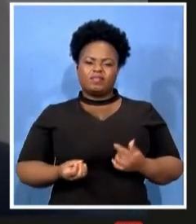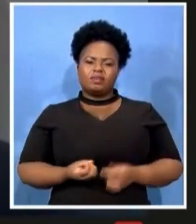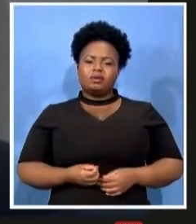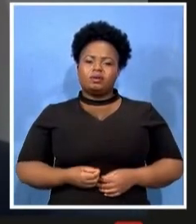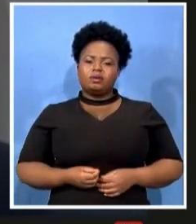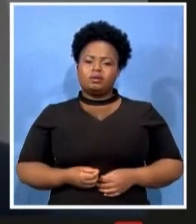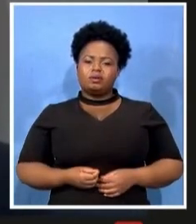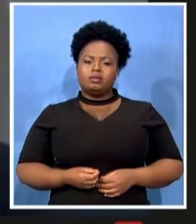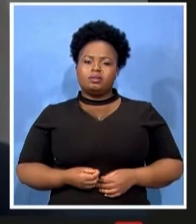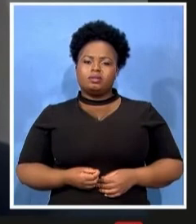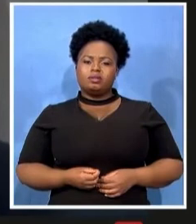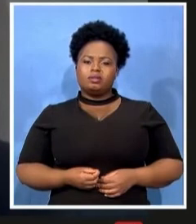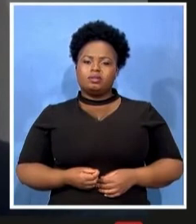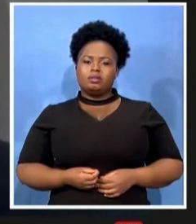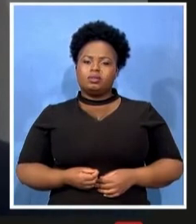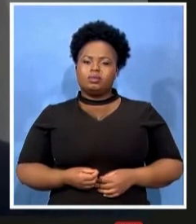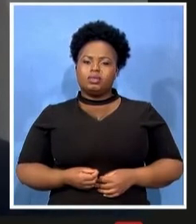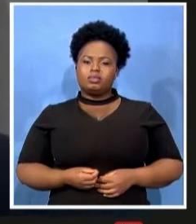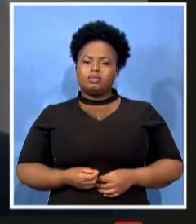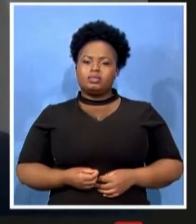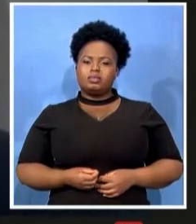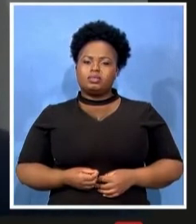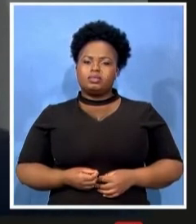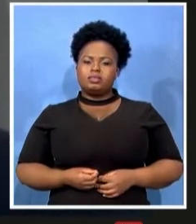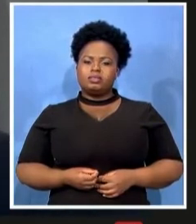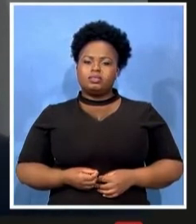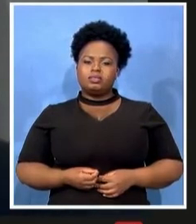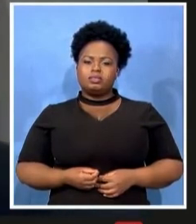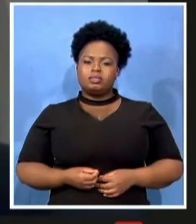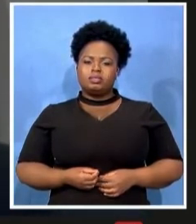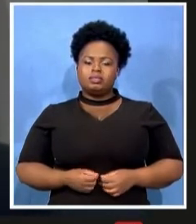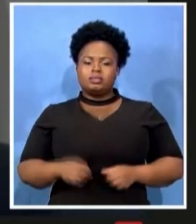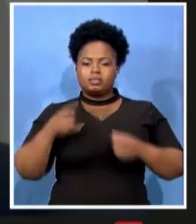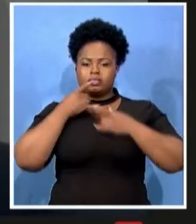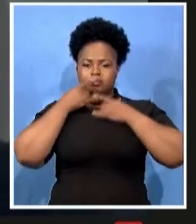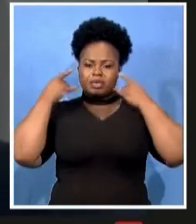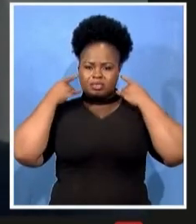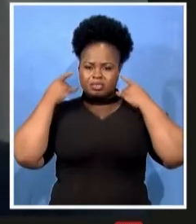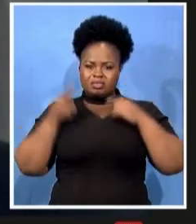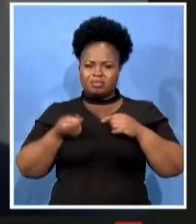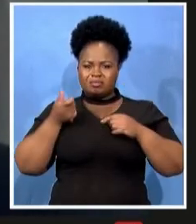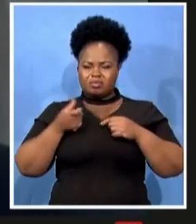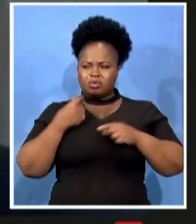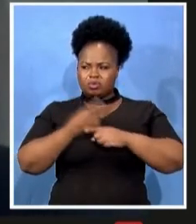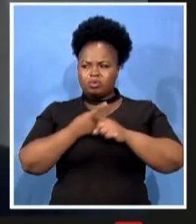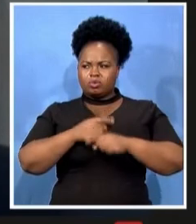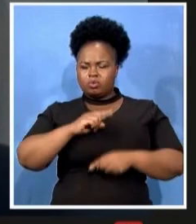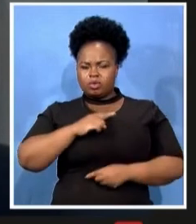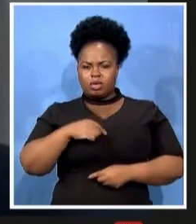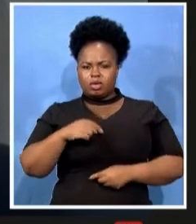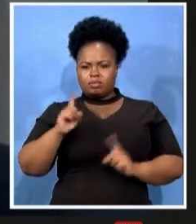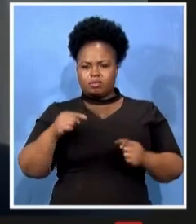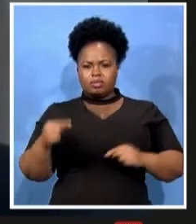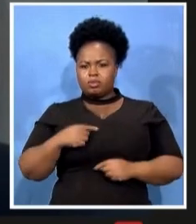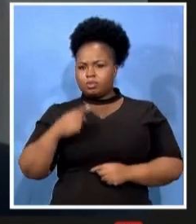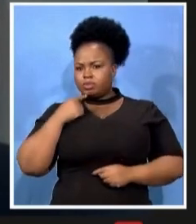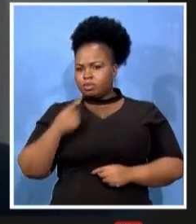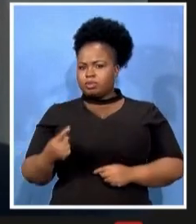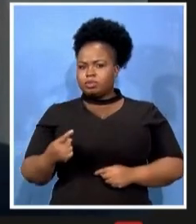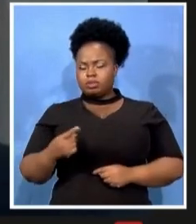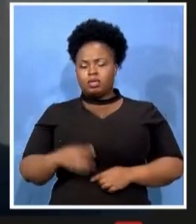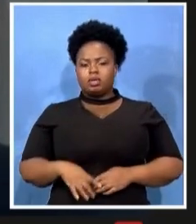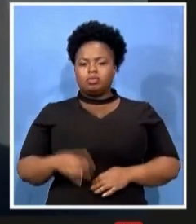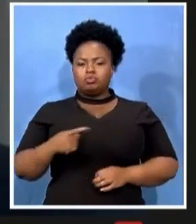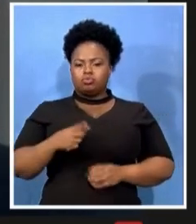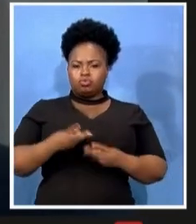there. Now, we need a program to be able to answer those and address those points. We only need